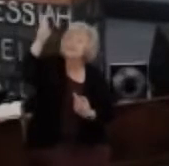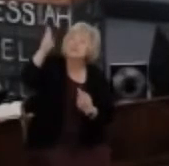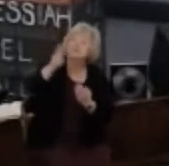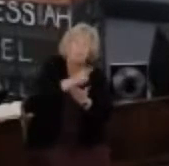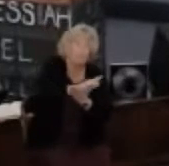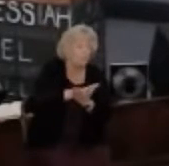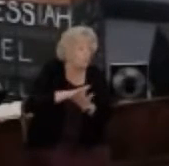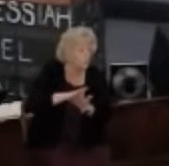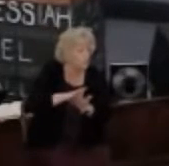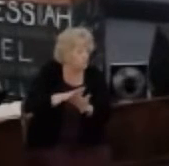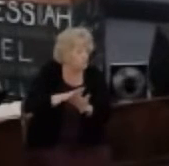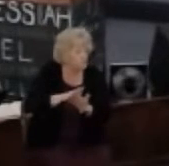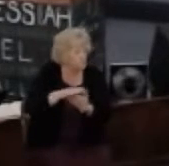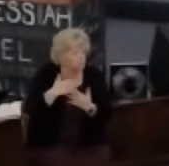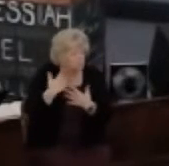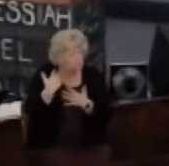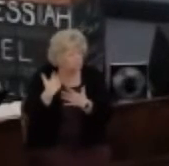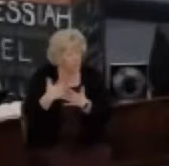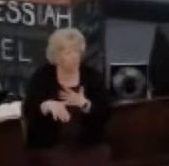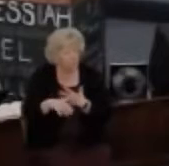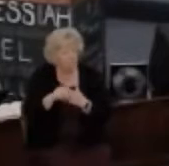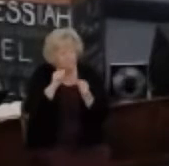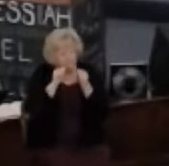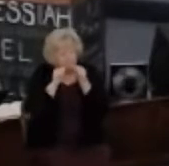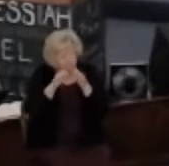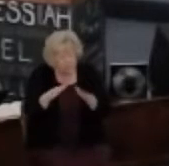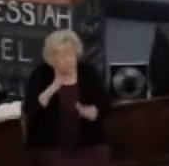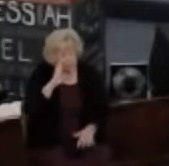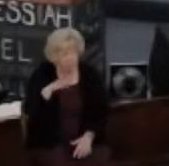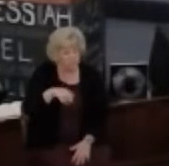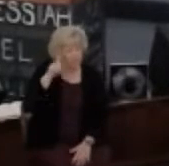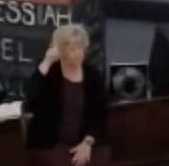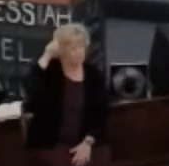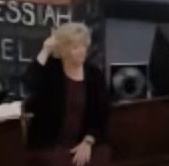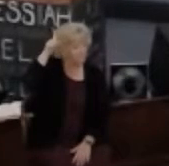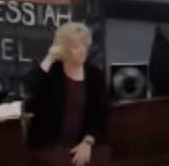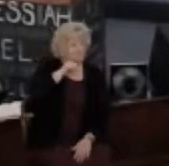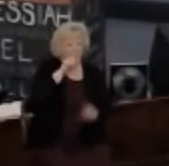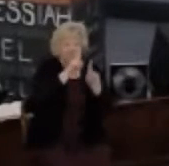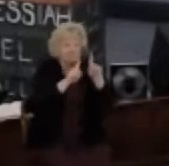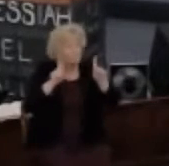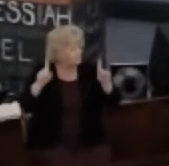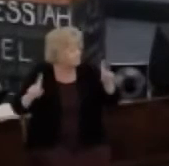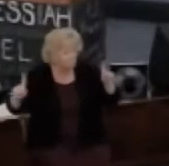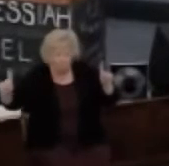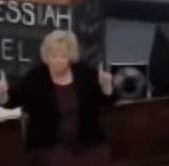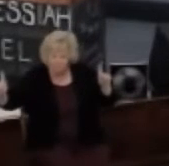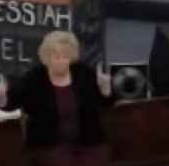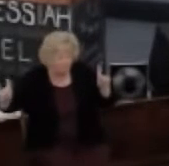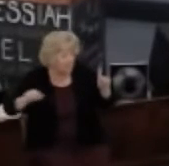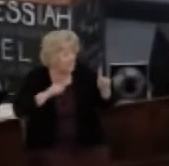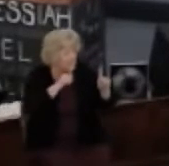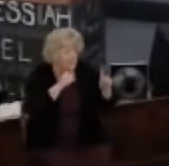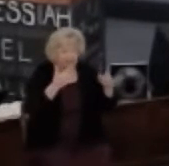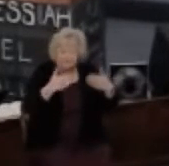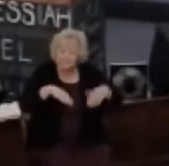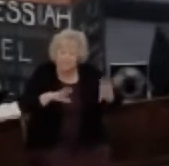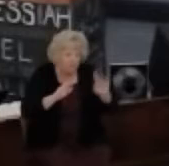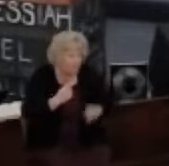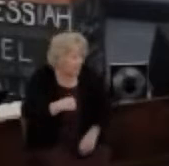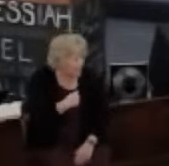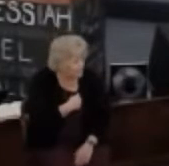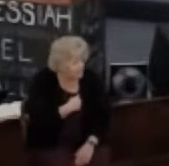blessing to know that Jesus doesn't depart from us, that he never leaves us, that he never forsakes us, but